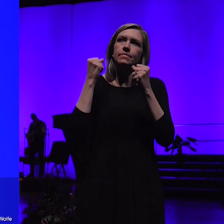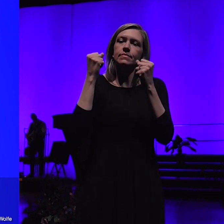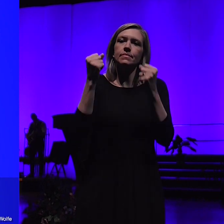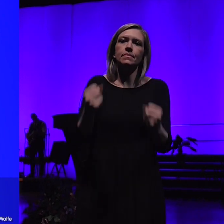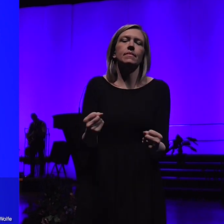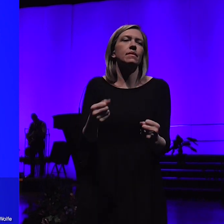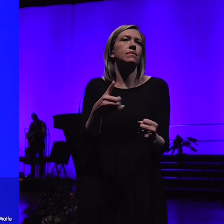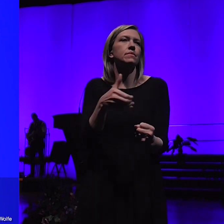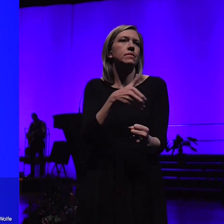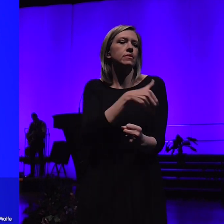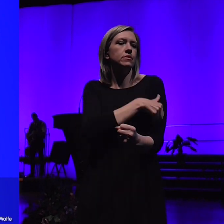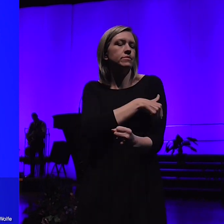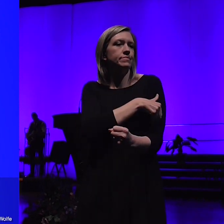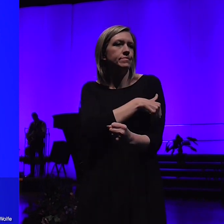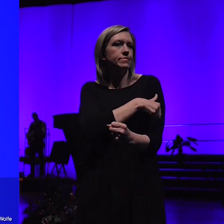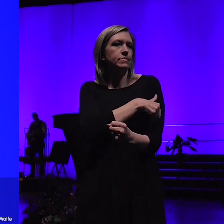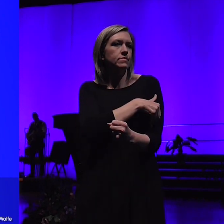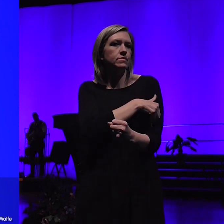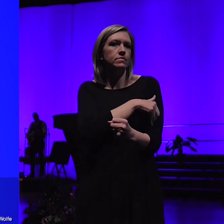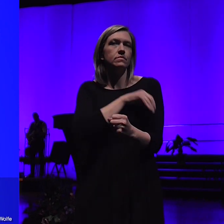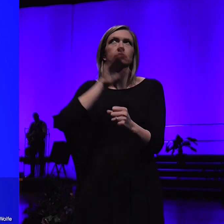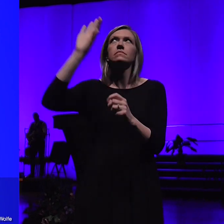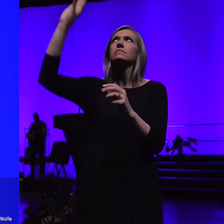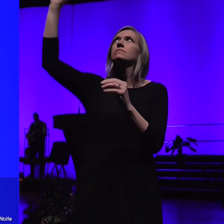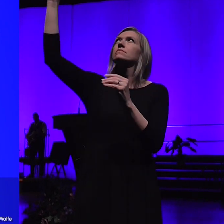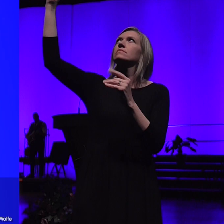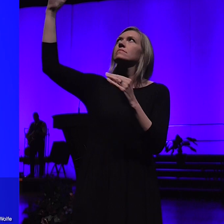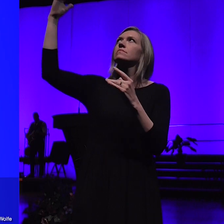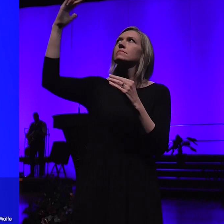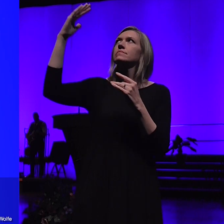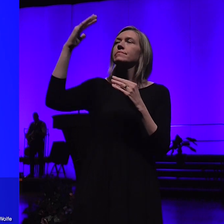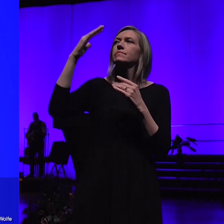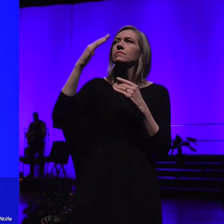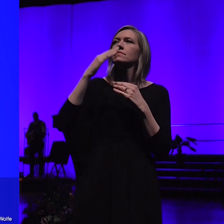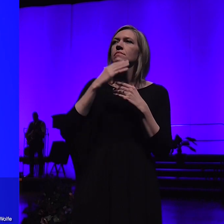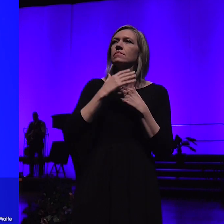the mighty power and the